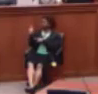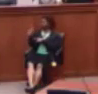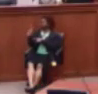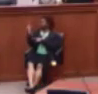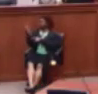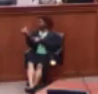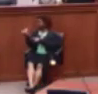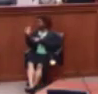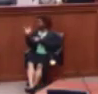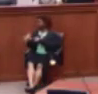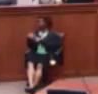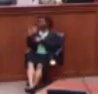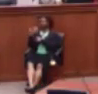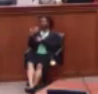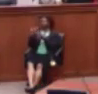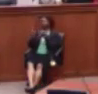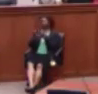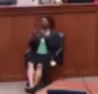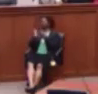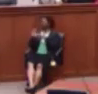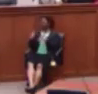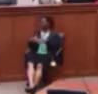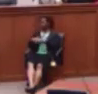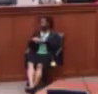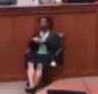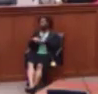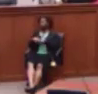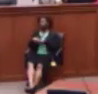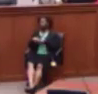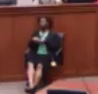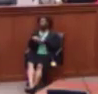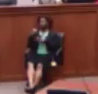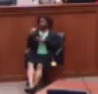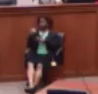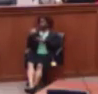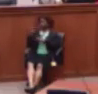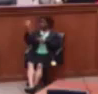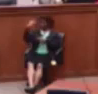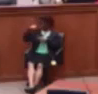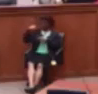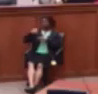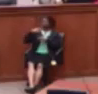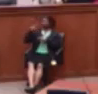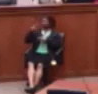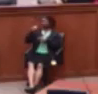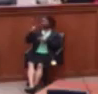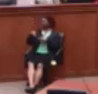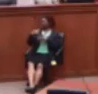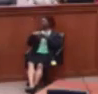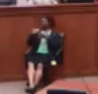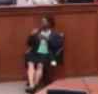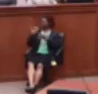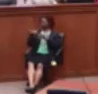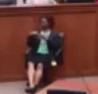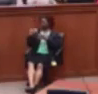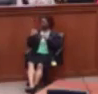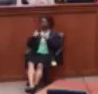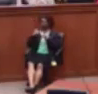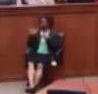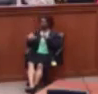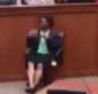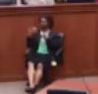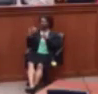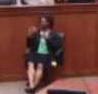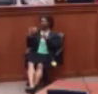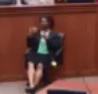2014-2015 incoming freshman class, at that point in time, we had 2% of the students in the state that were on a career diploma pathway.